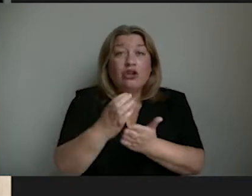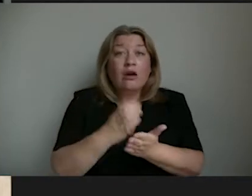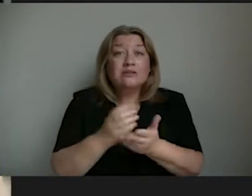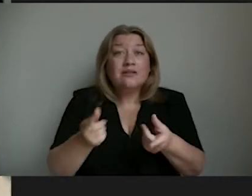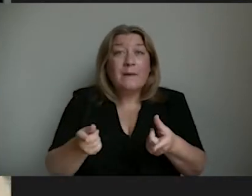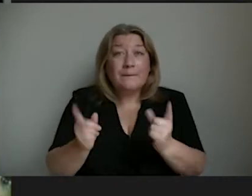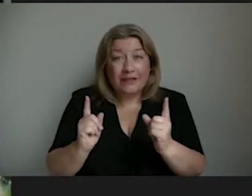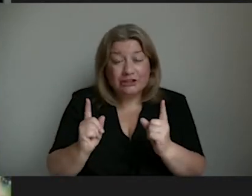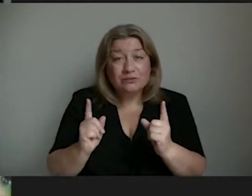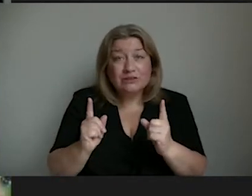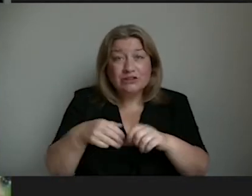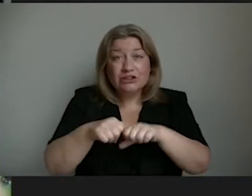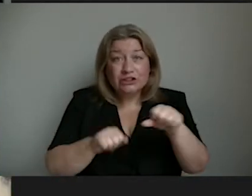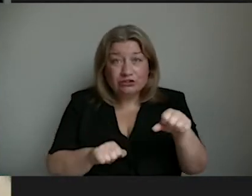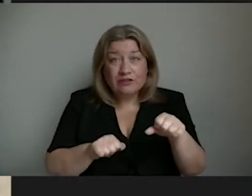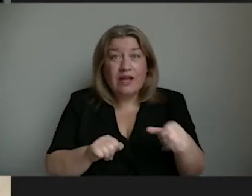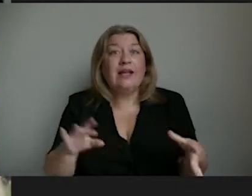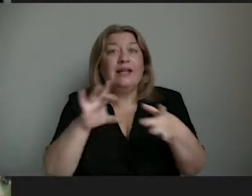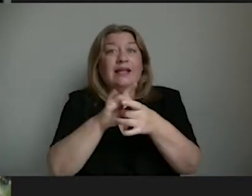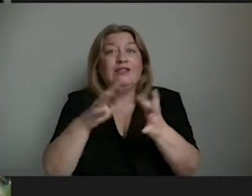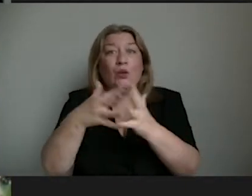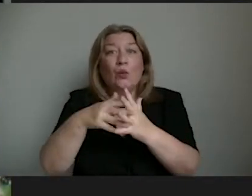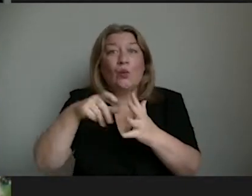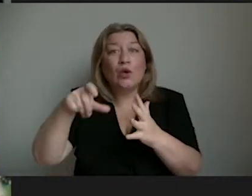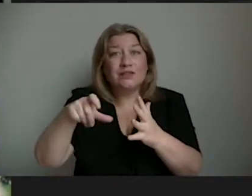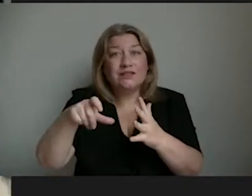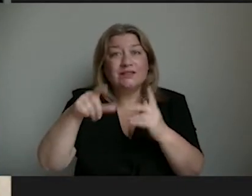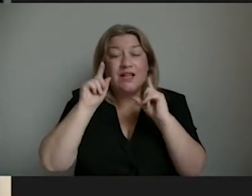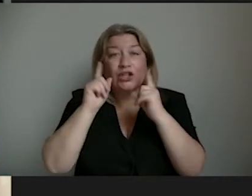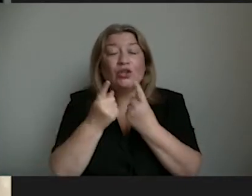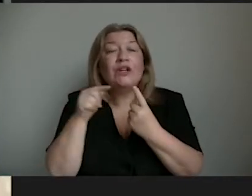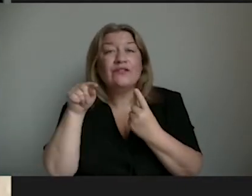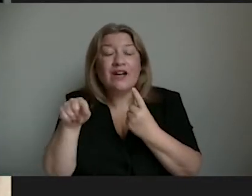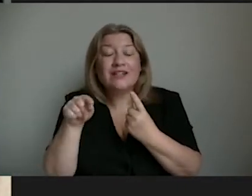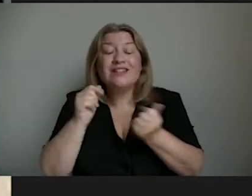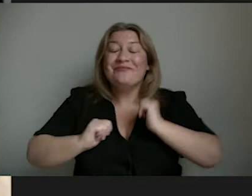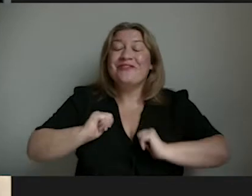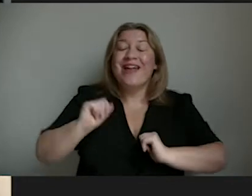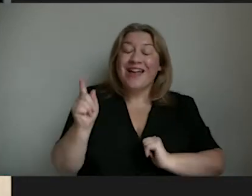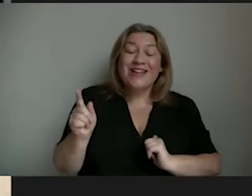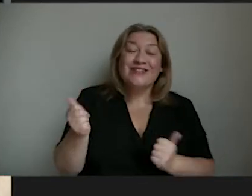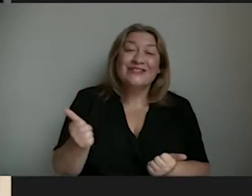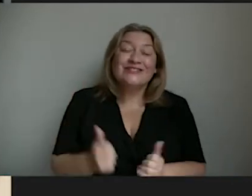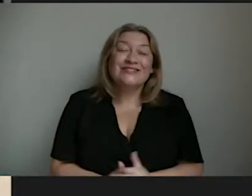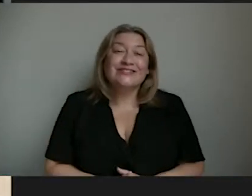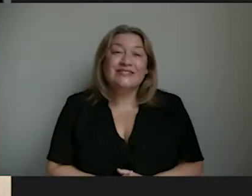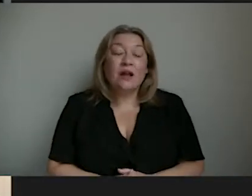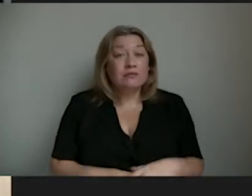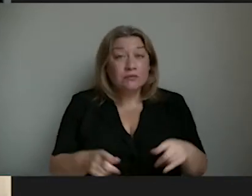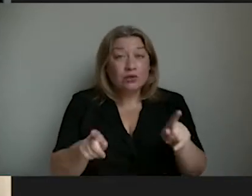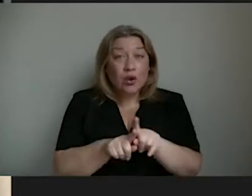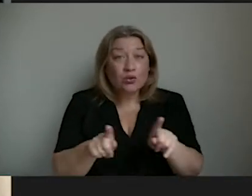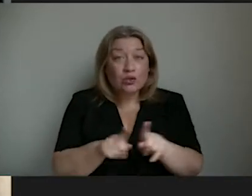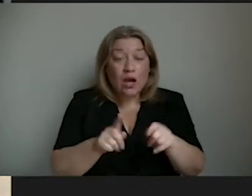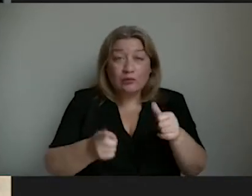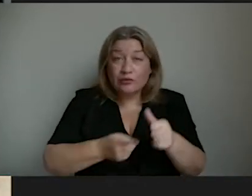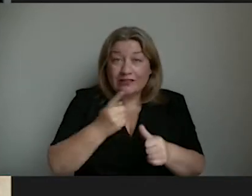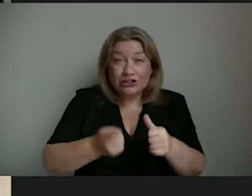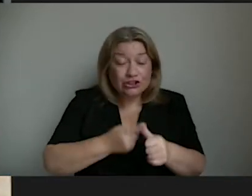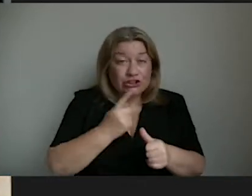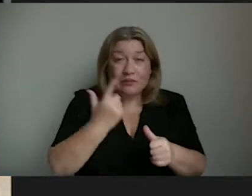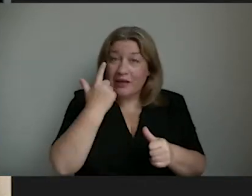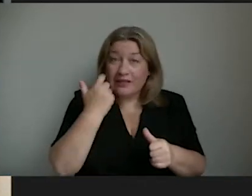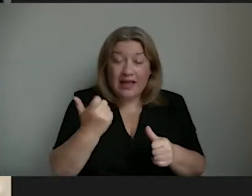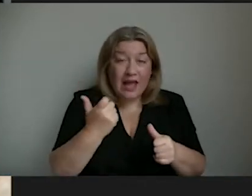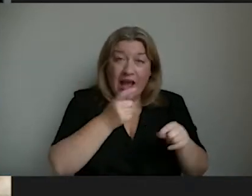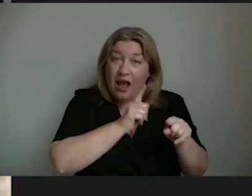do a chartered management degree apprenticeship now in partnership with Worcester University, which we are obviously very proud of. But you can